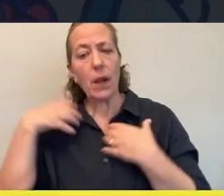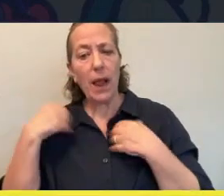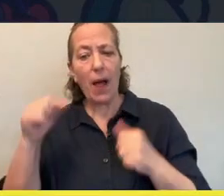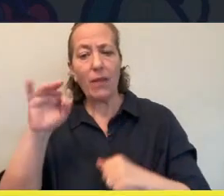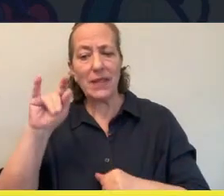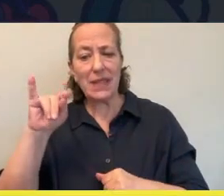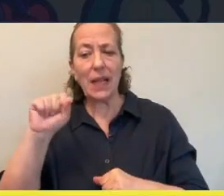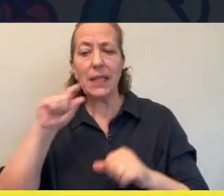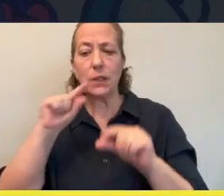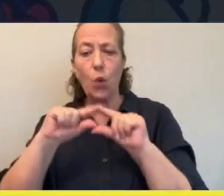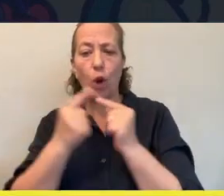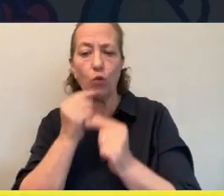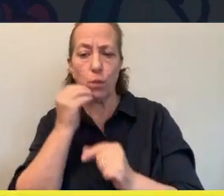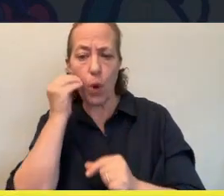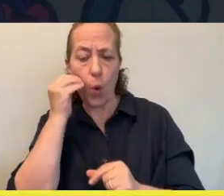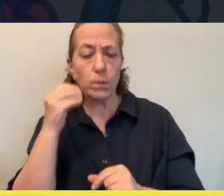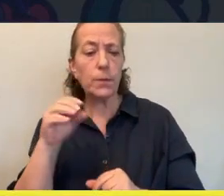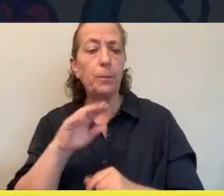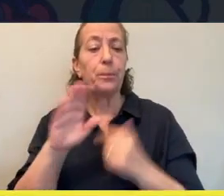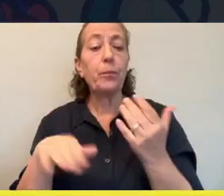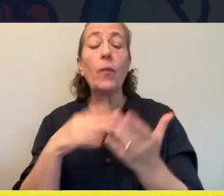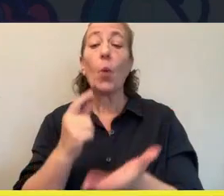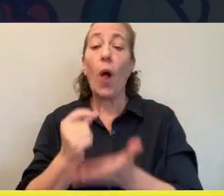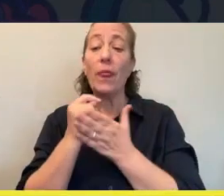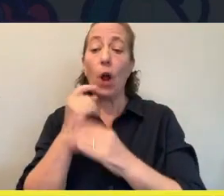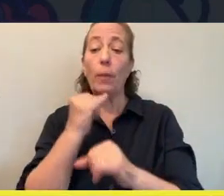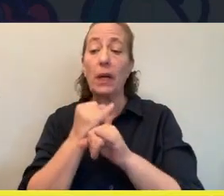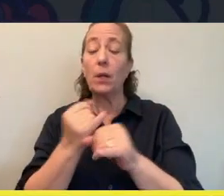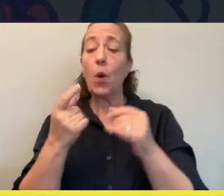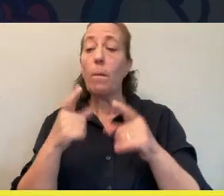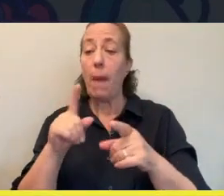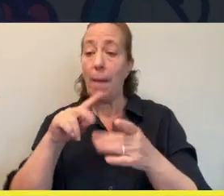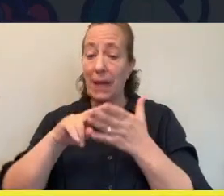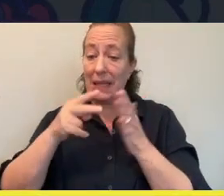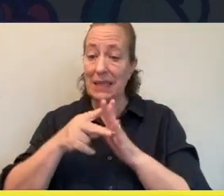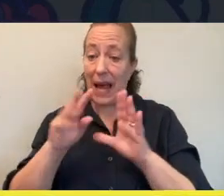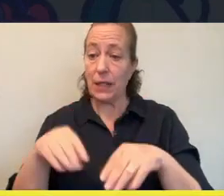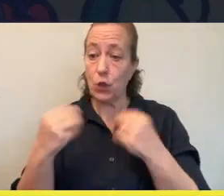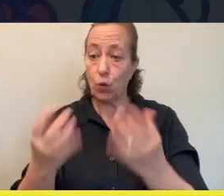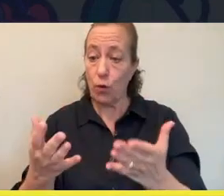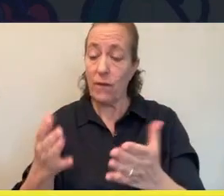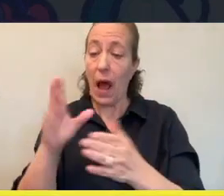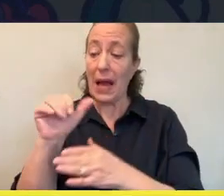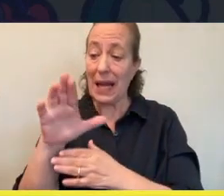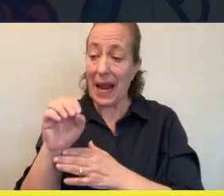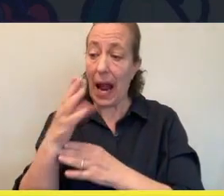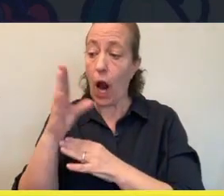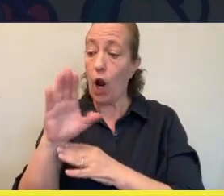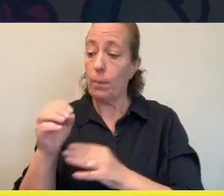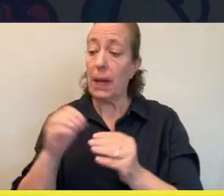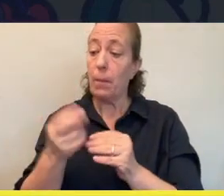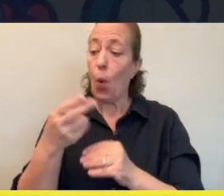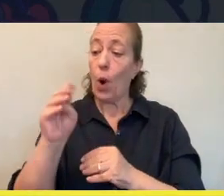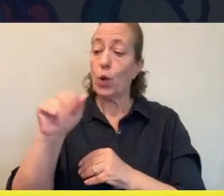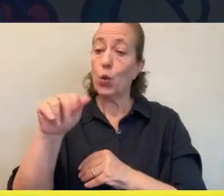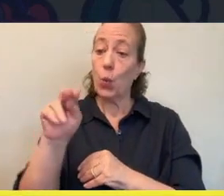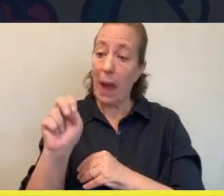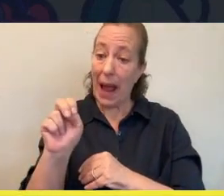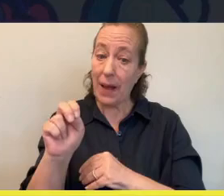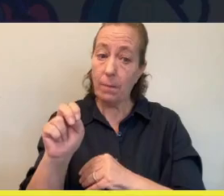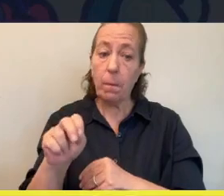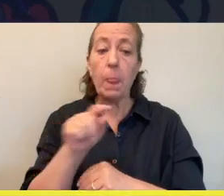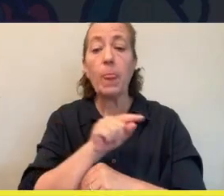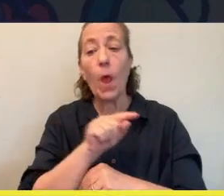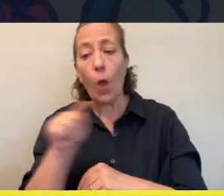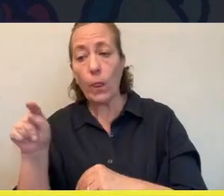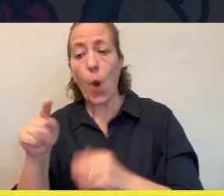homes. So while therapeutic institutions may be intended to provide care and be more humane than punitive institutions, these institutions